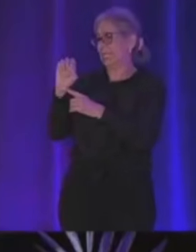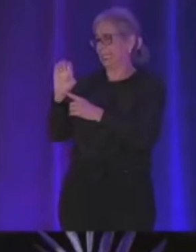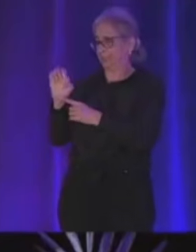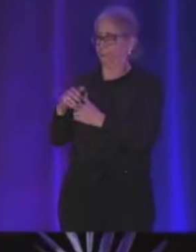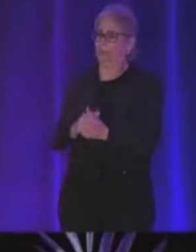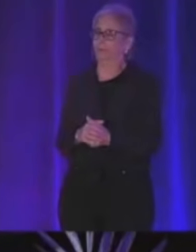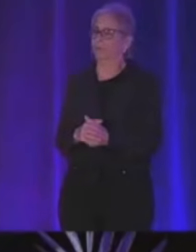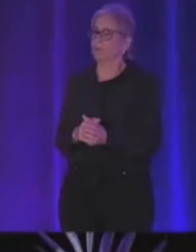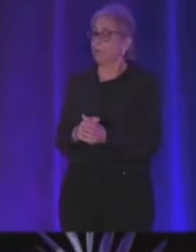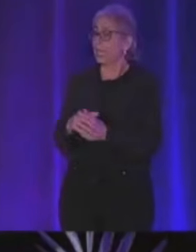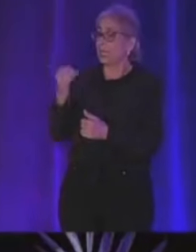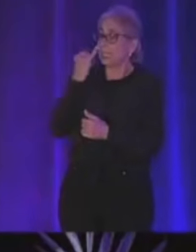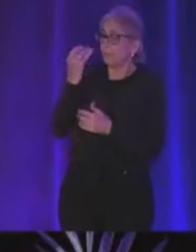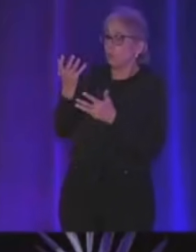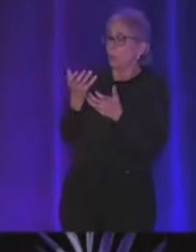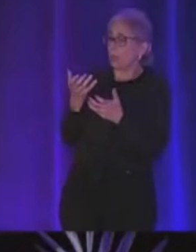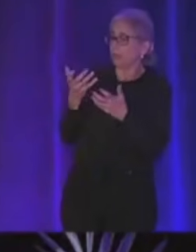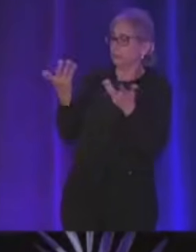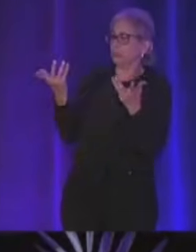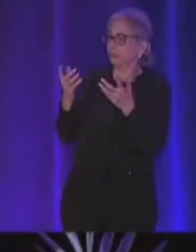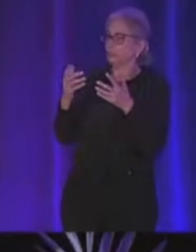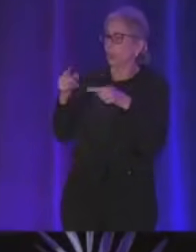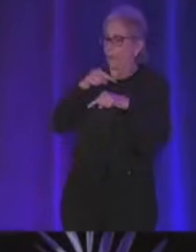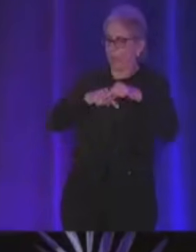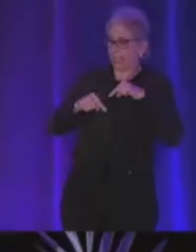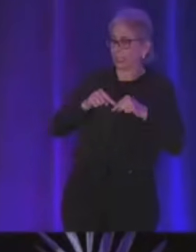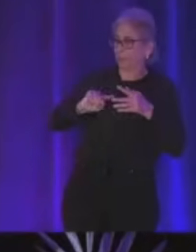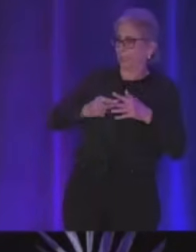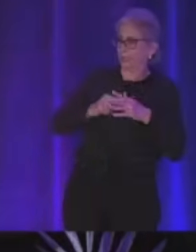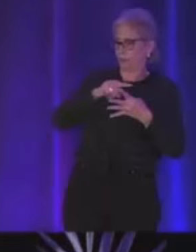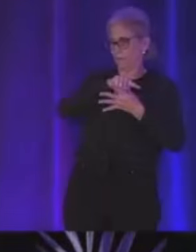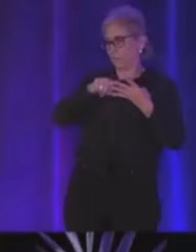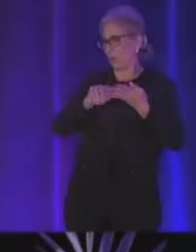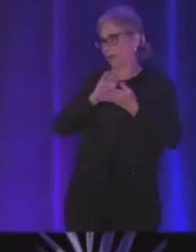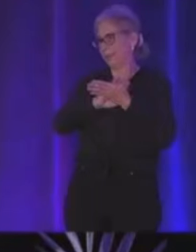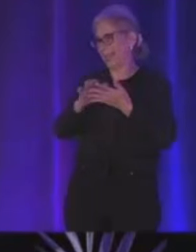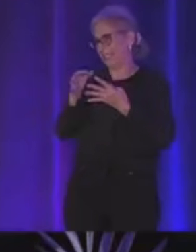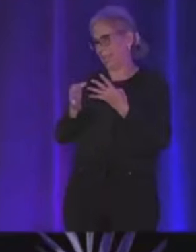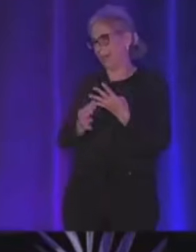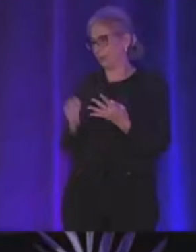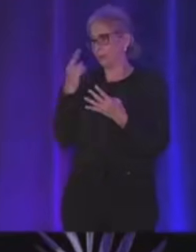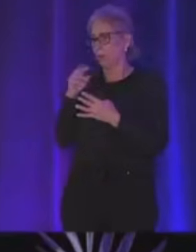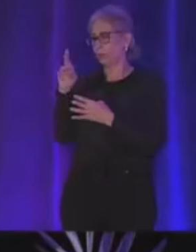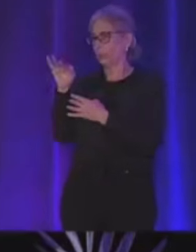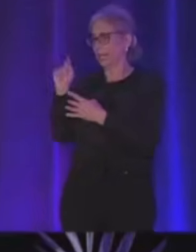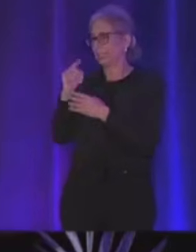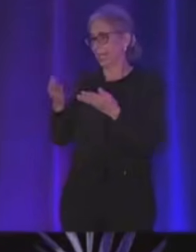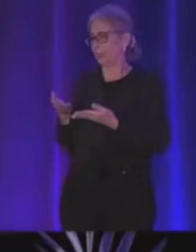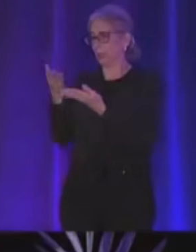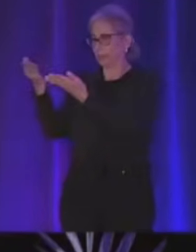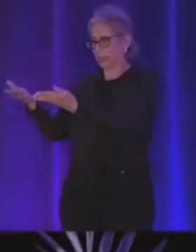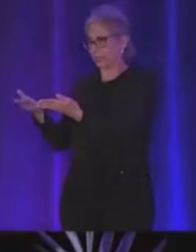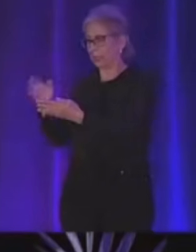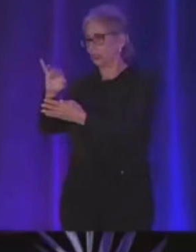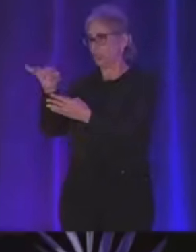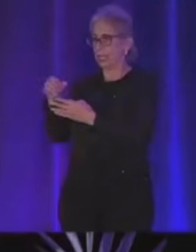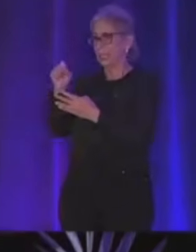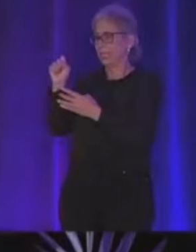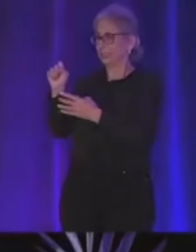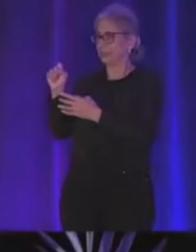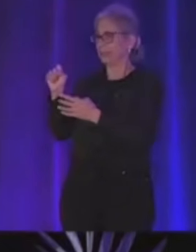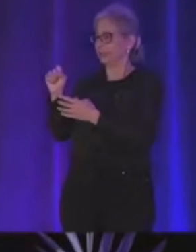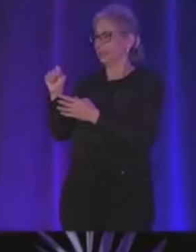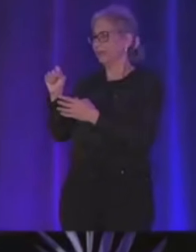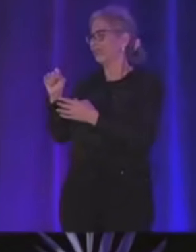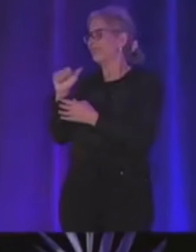Now, if you want to go through from scratch, these are the 4 really nice compiler options for React I recommend. JSX, I'm not going to go